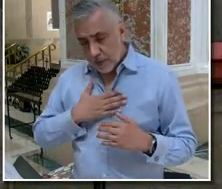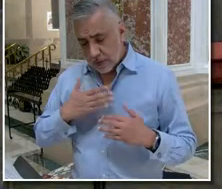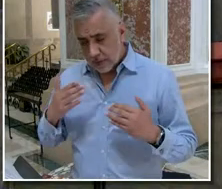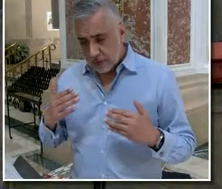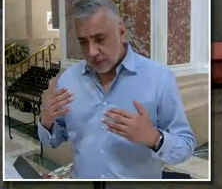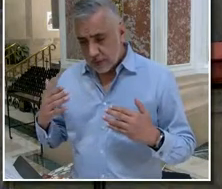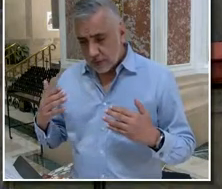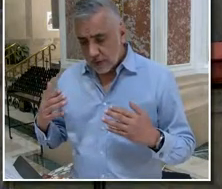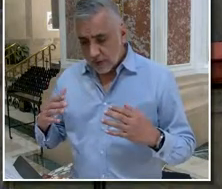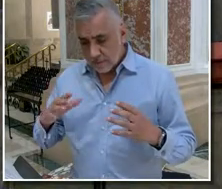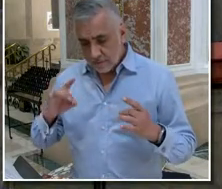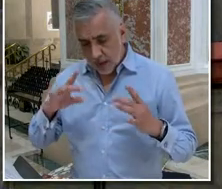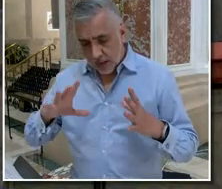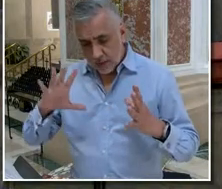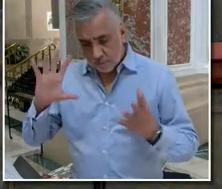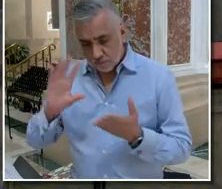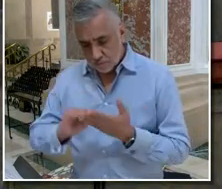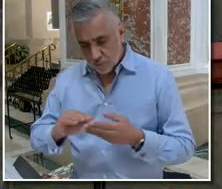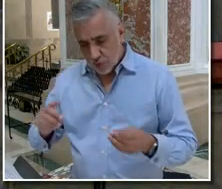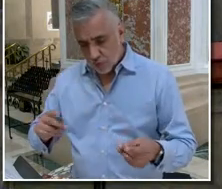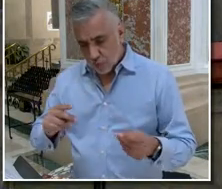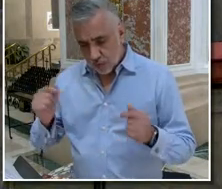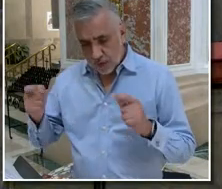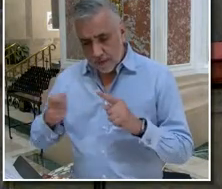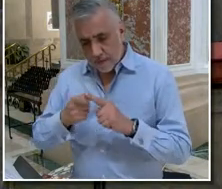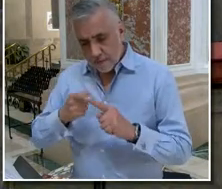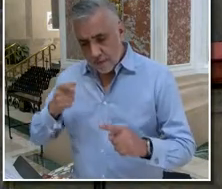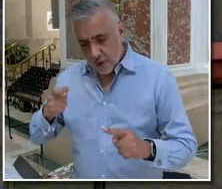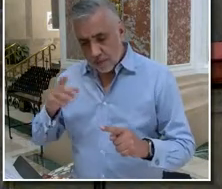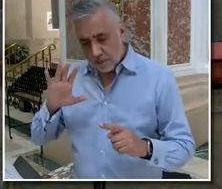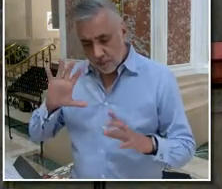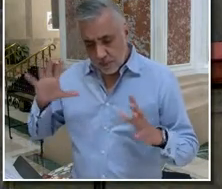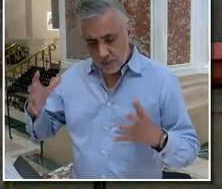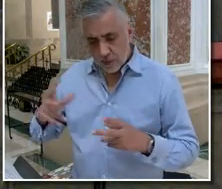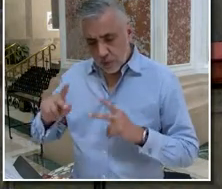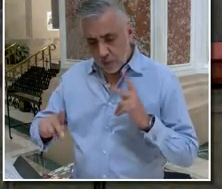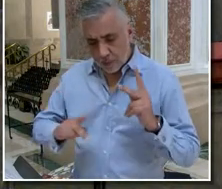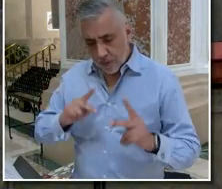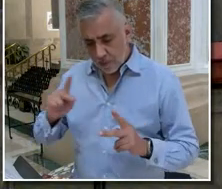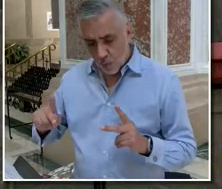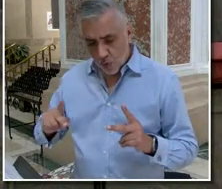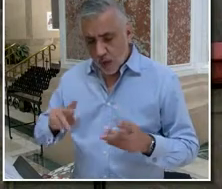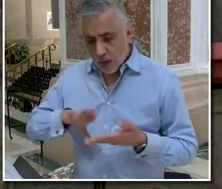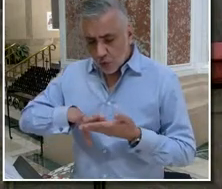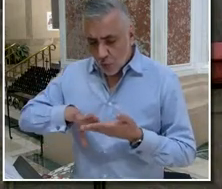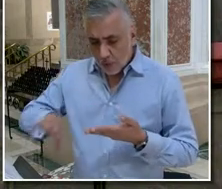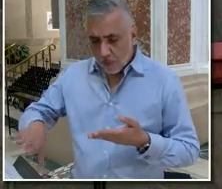banish violence swiftly from the midst of your people and to wipe